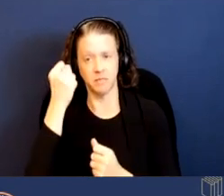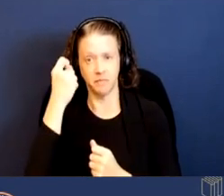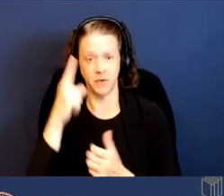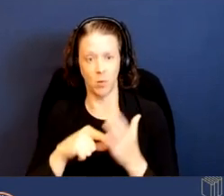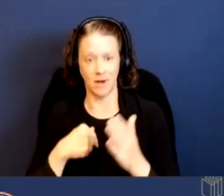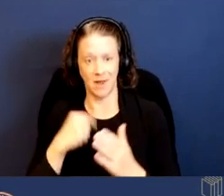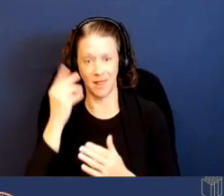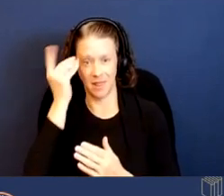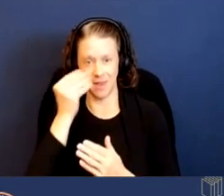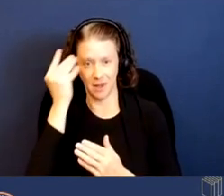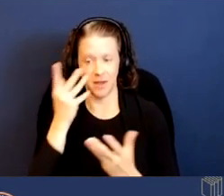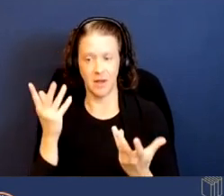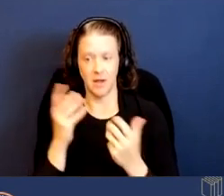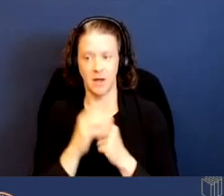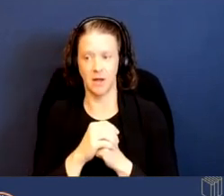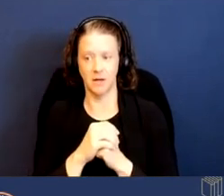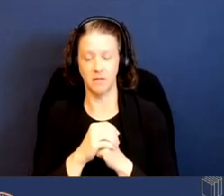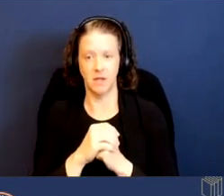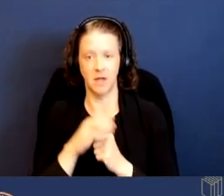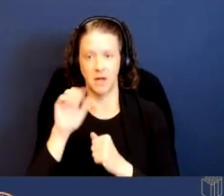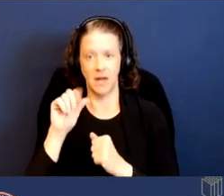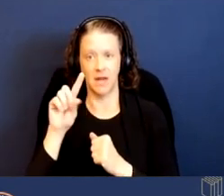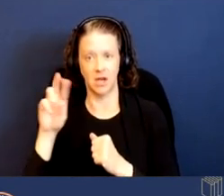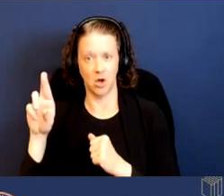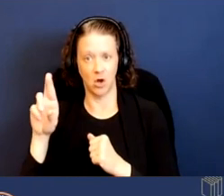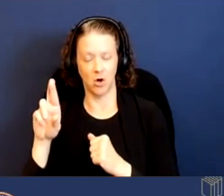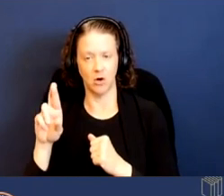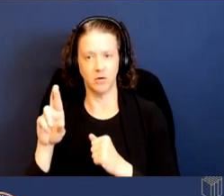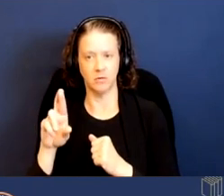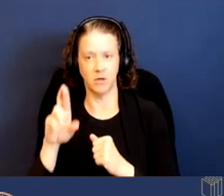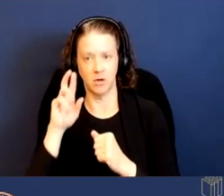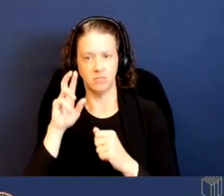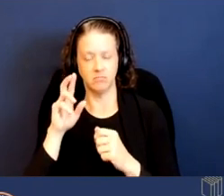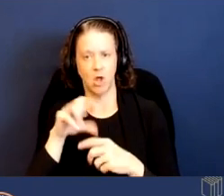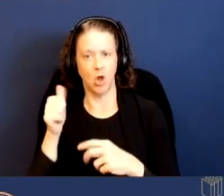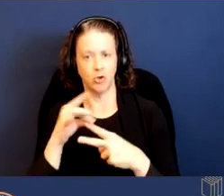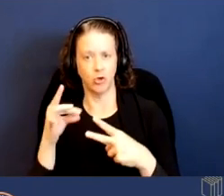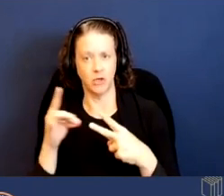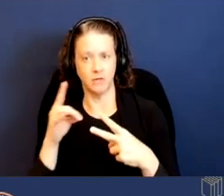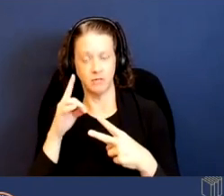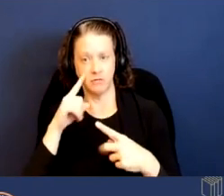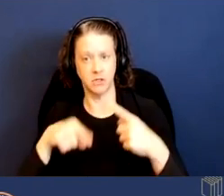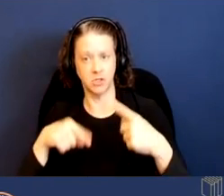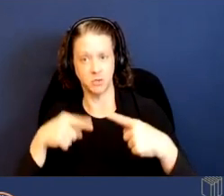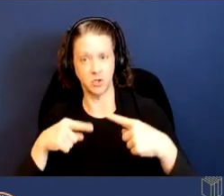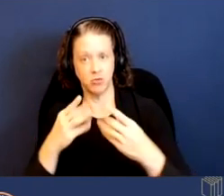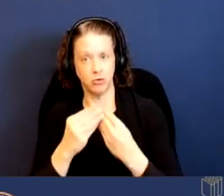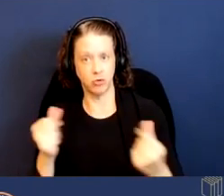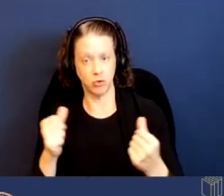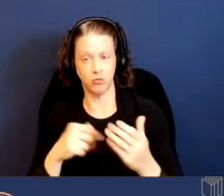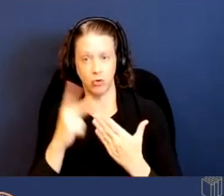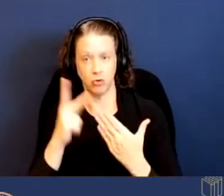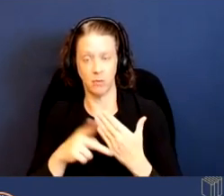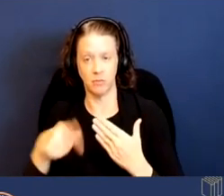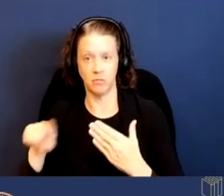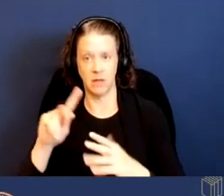is an ADR, alternative dispute resolution program that our folks in the